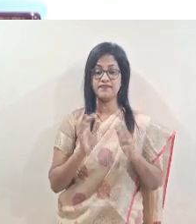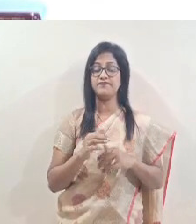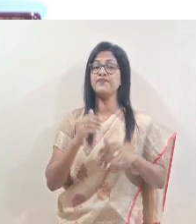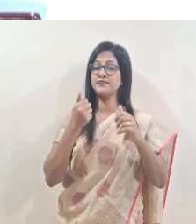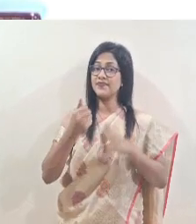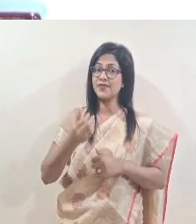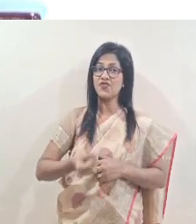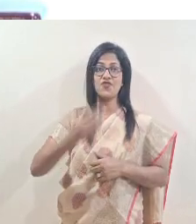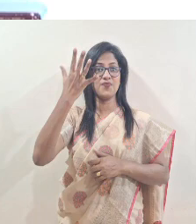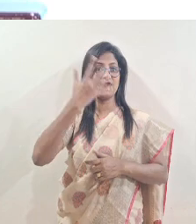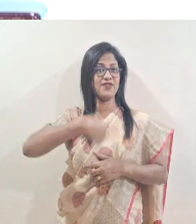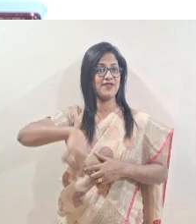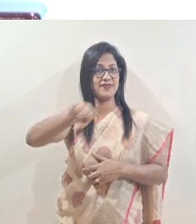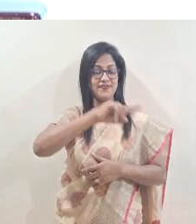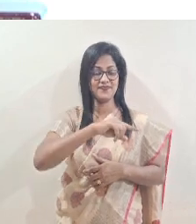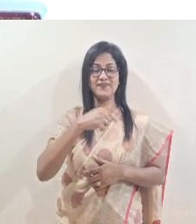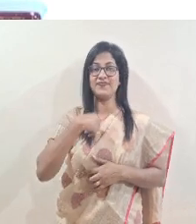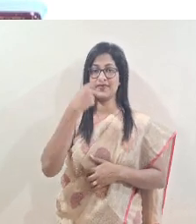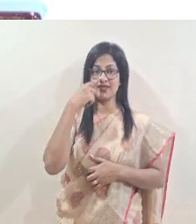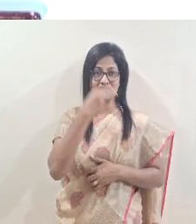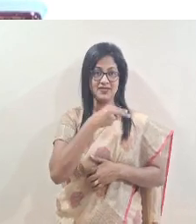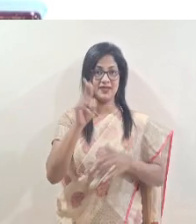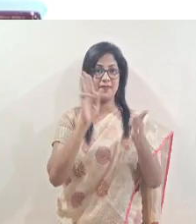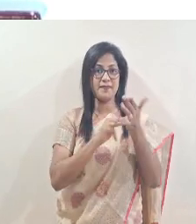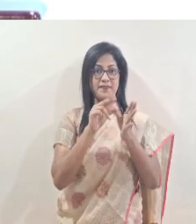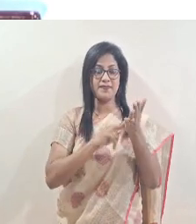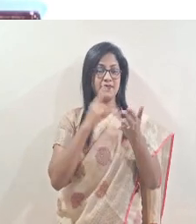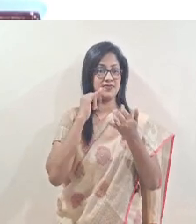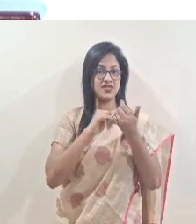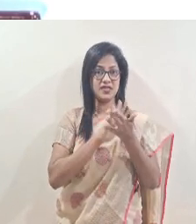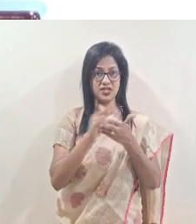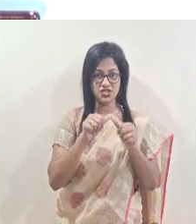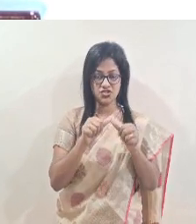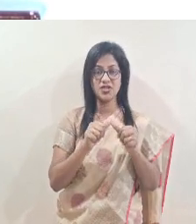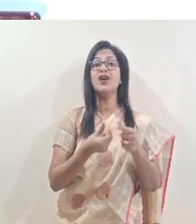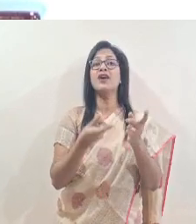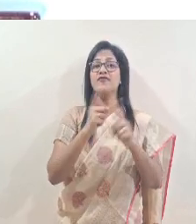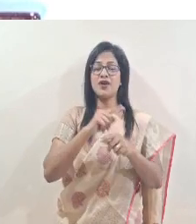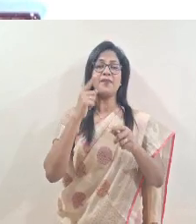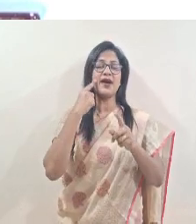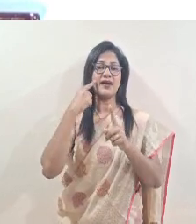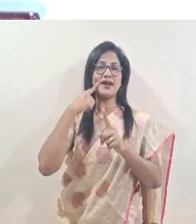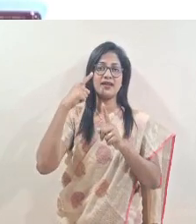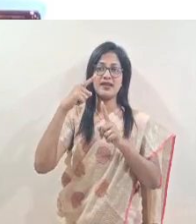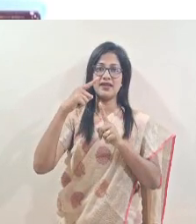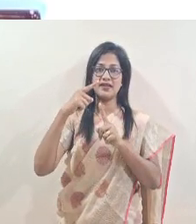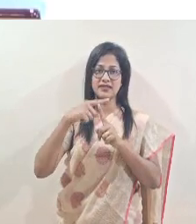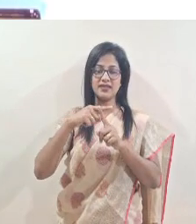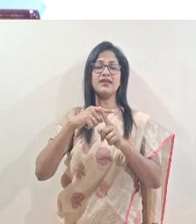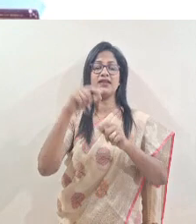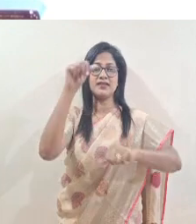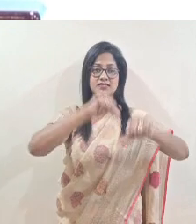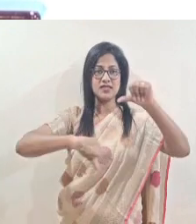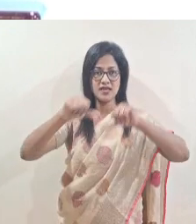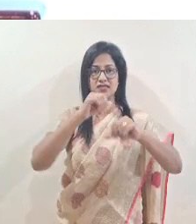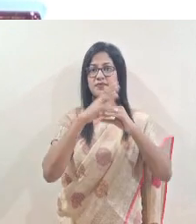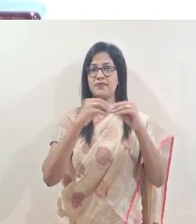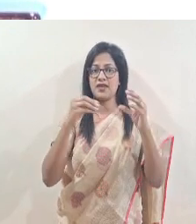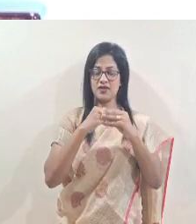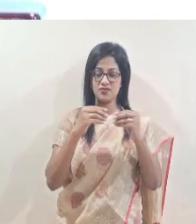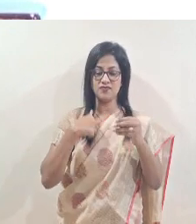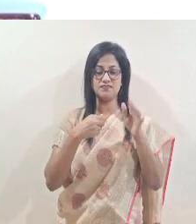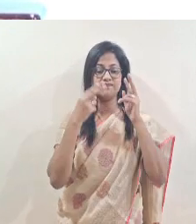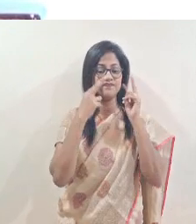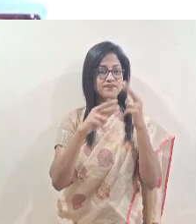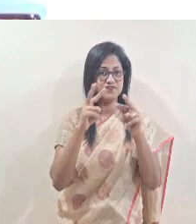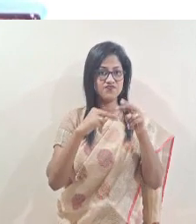A very good morning. I'm Manisha. I'm from Indian Institute of Science, Bangalore, and I'm here to present a brief review on